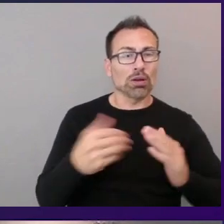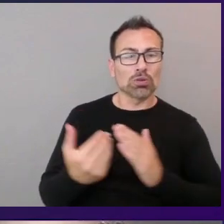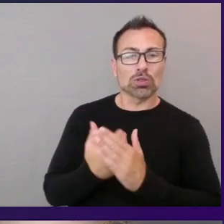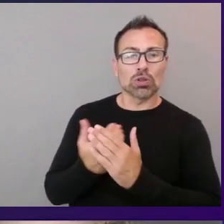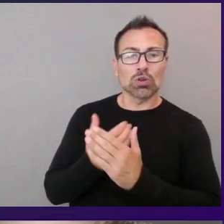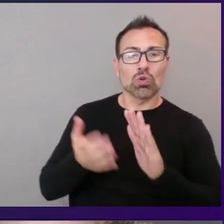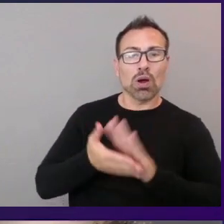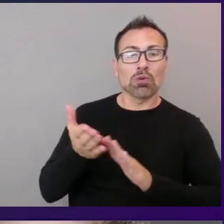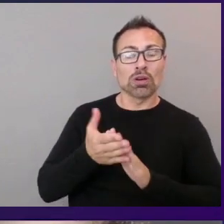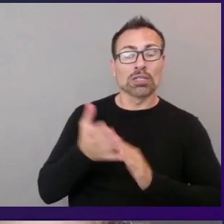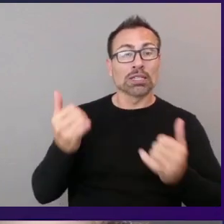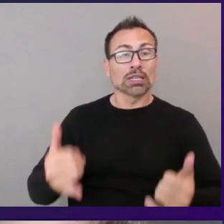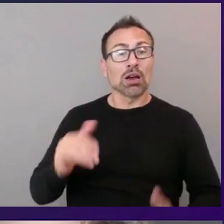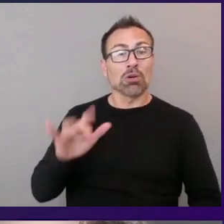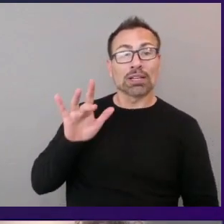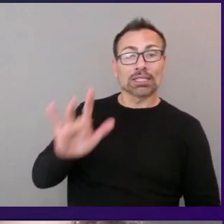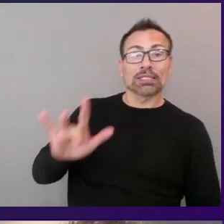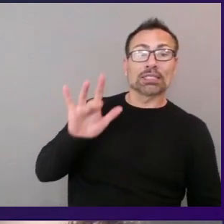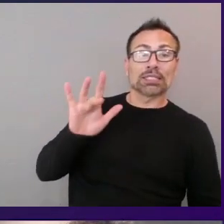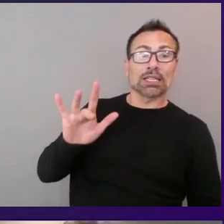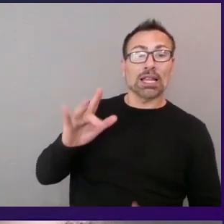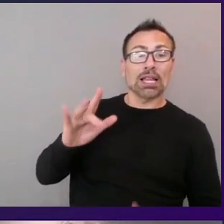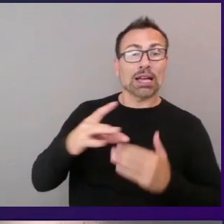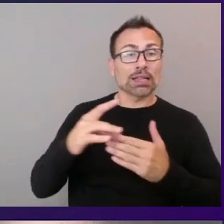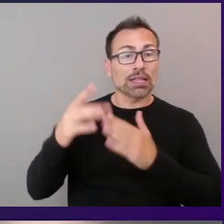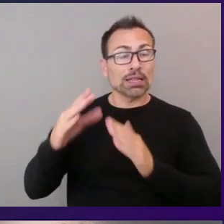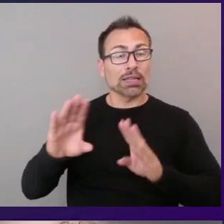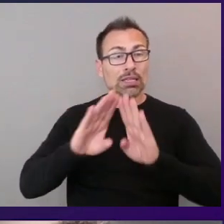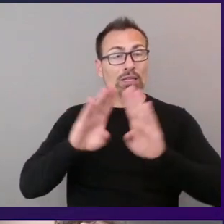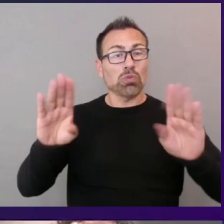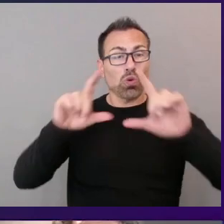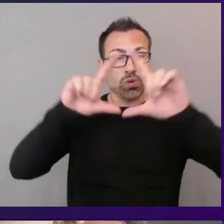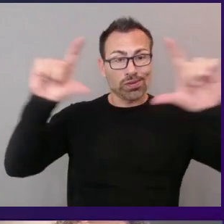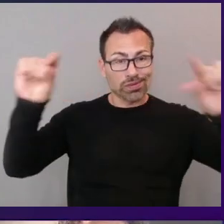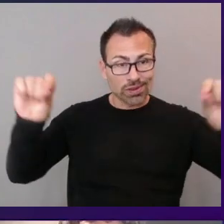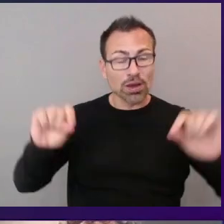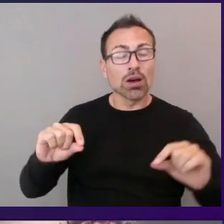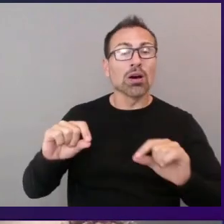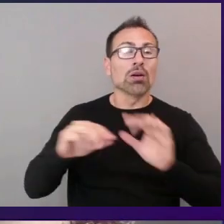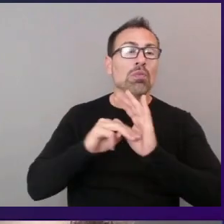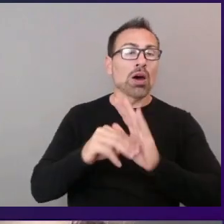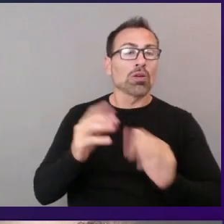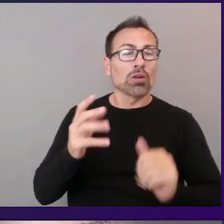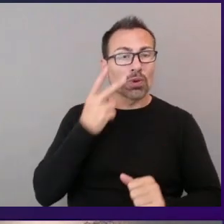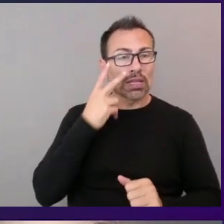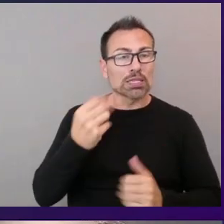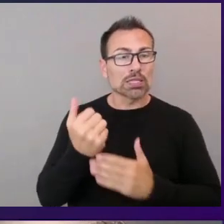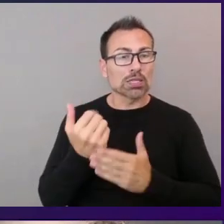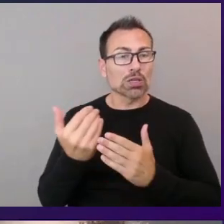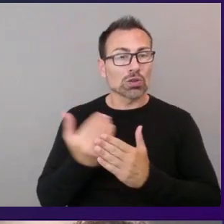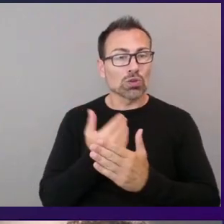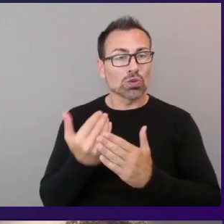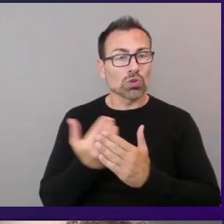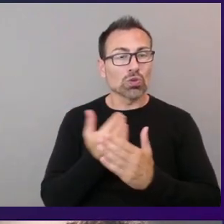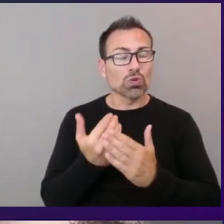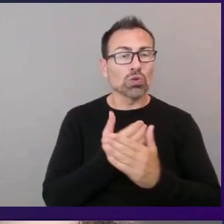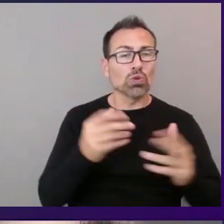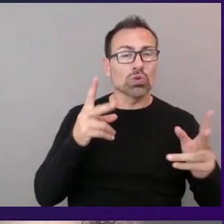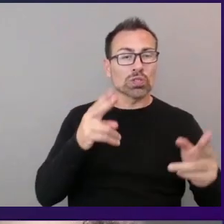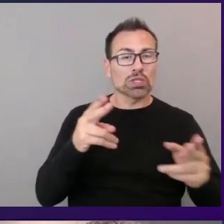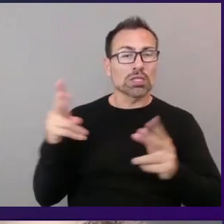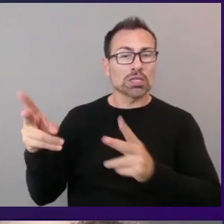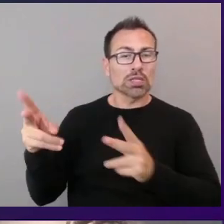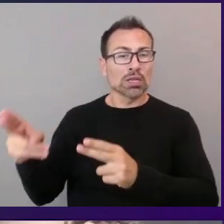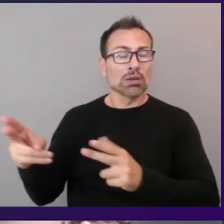see Amplify Studio provides us with new snippets: create, update, delete operations. Again, what we can do, we